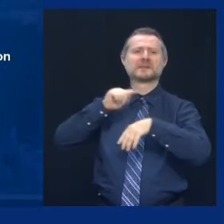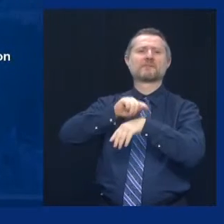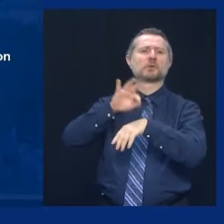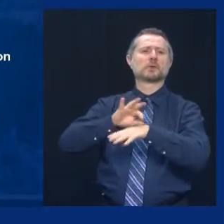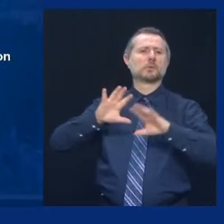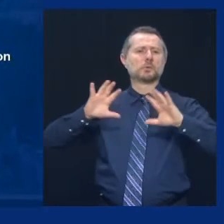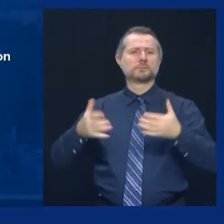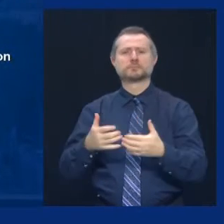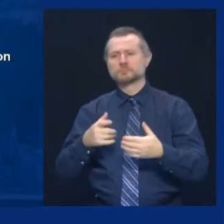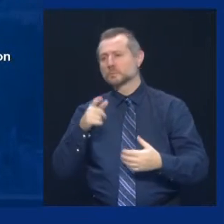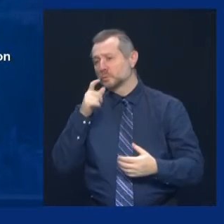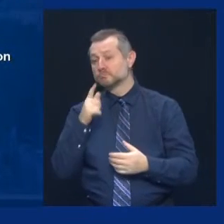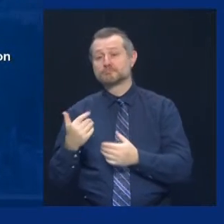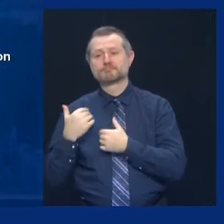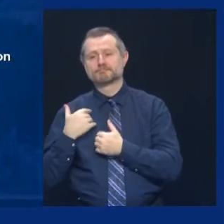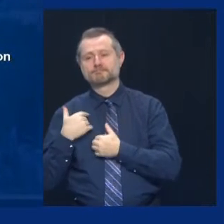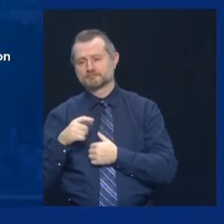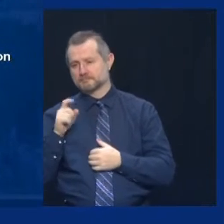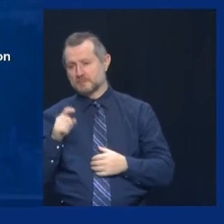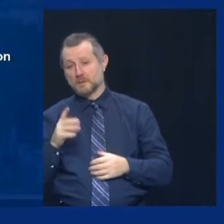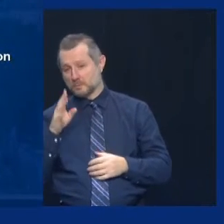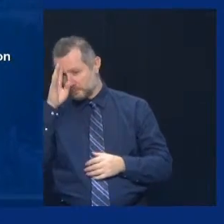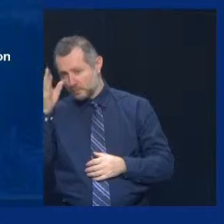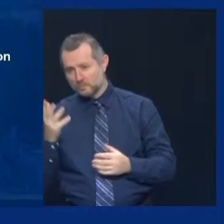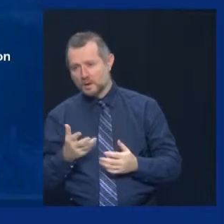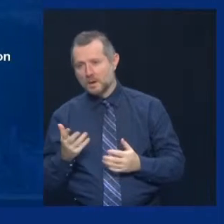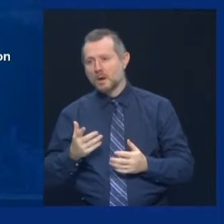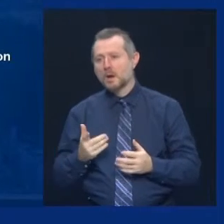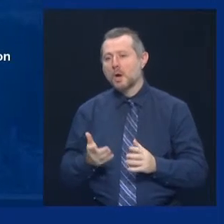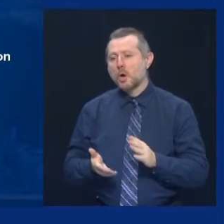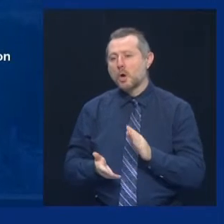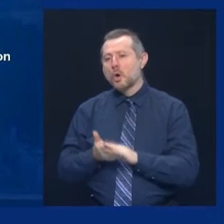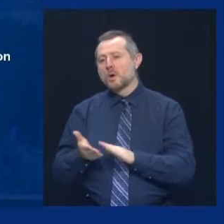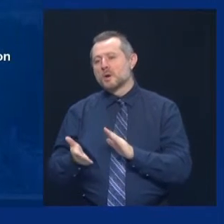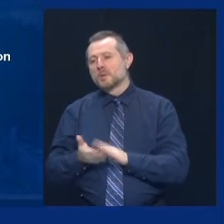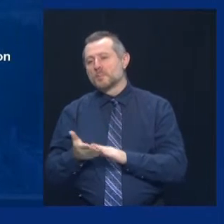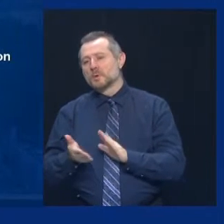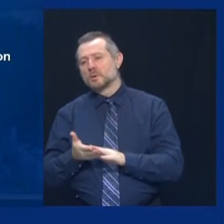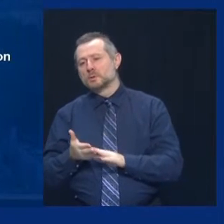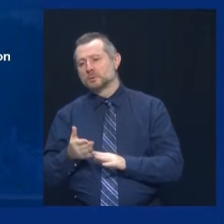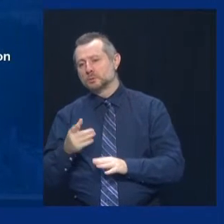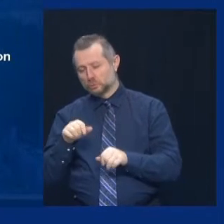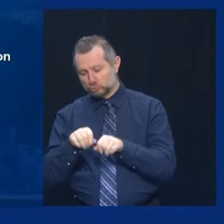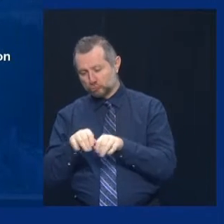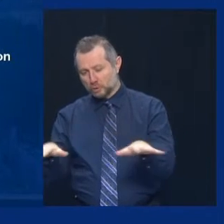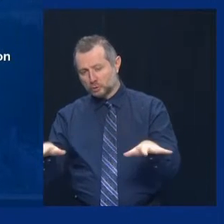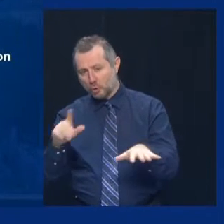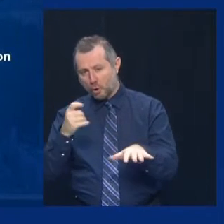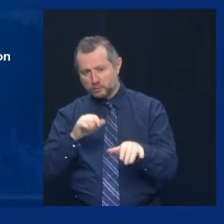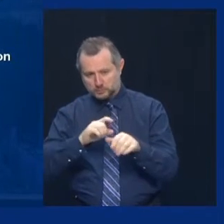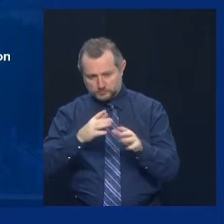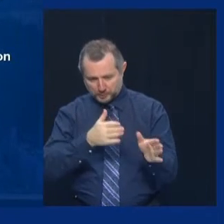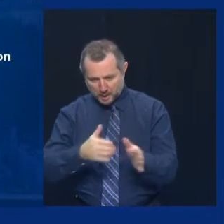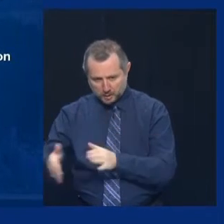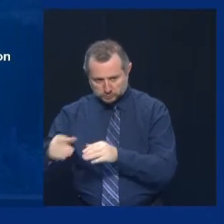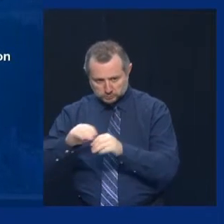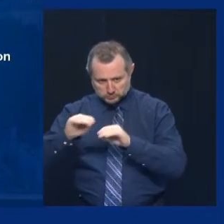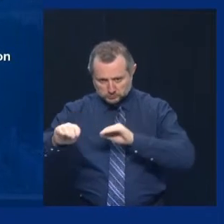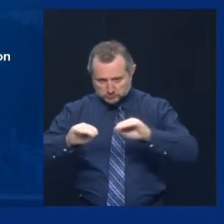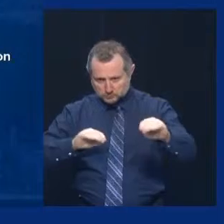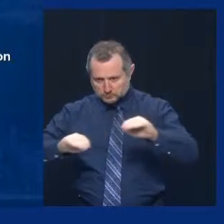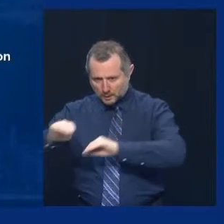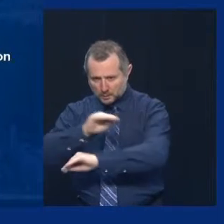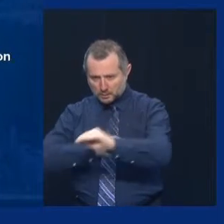an operational logistical plan. How do we get it into Black churches? How do we get it into public housing